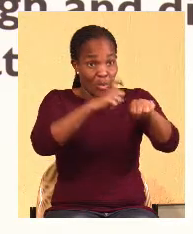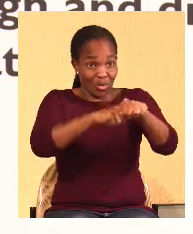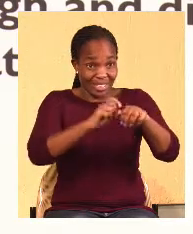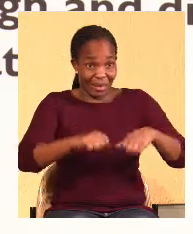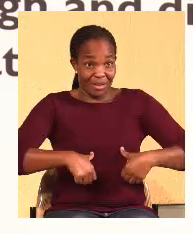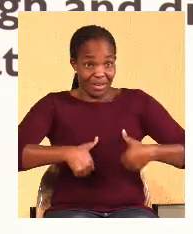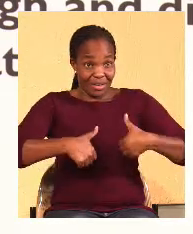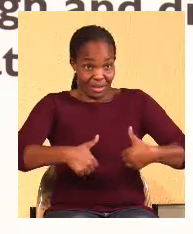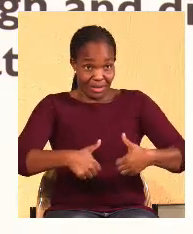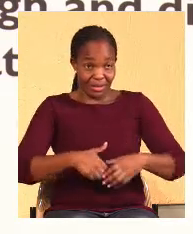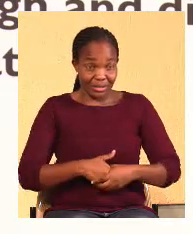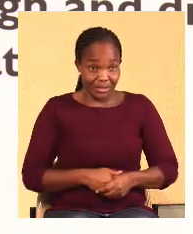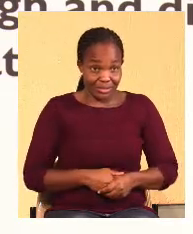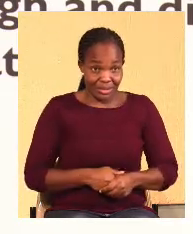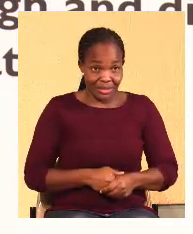crisis.